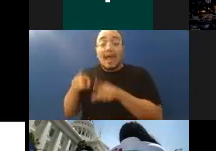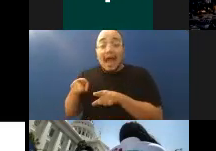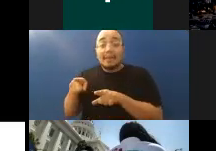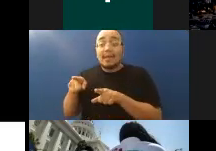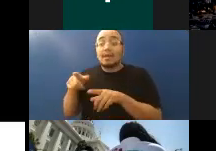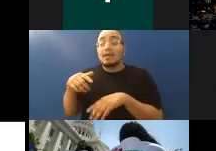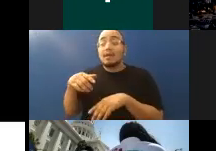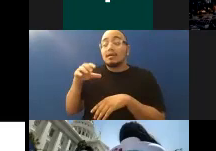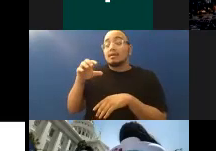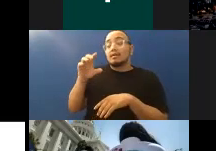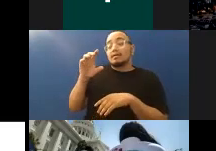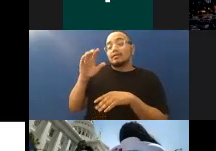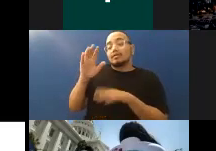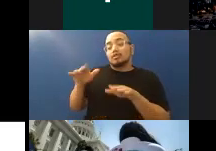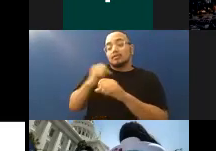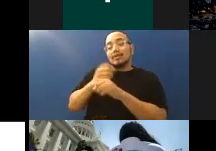And how